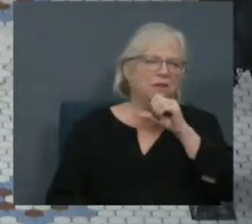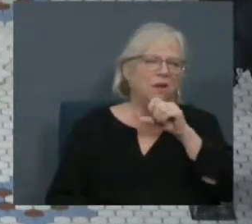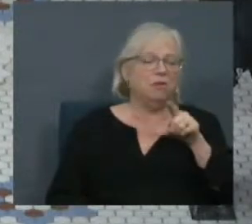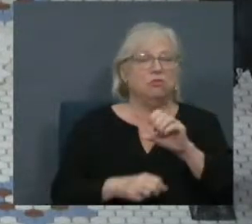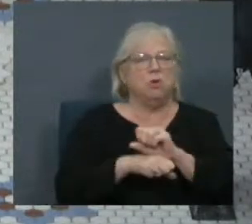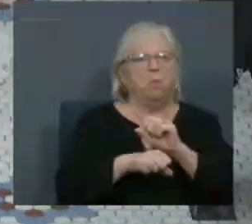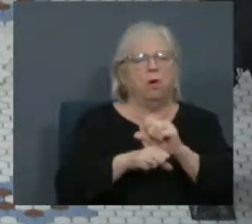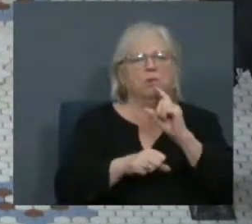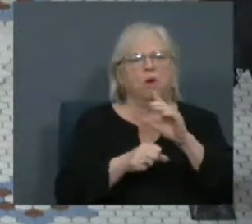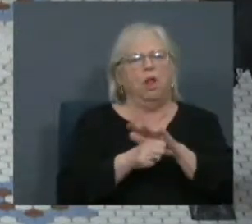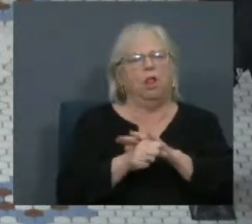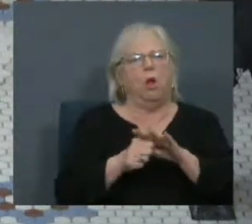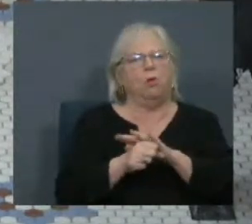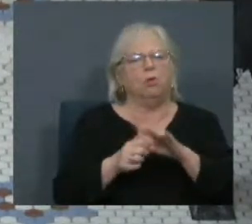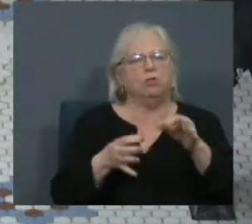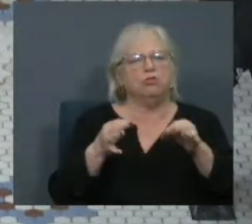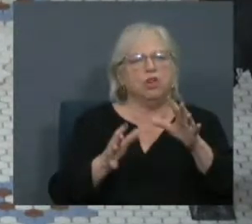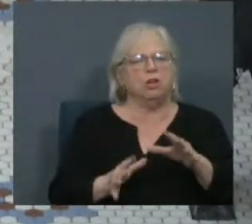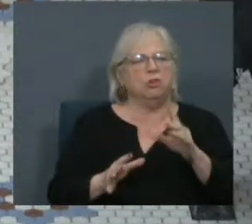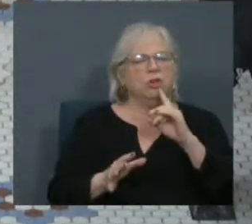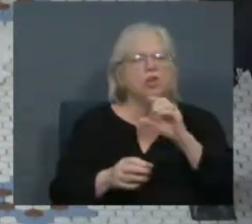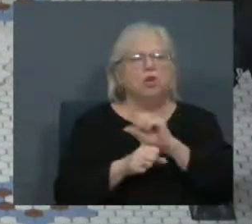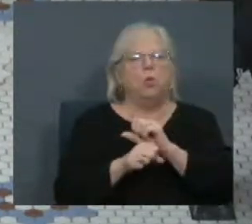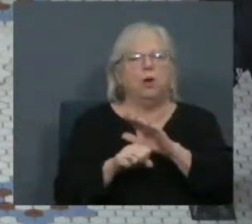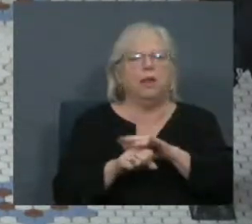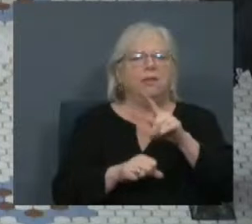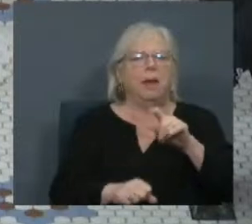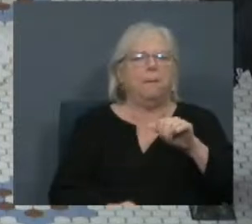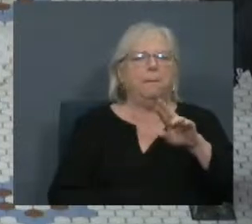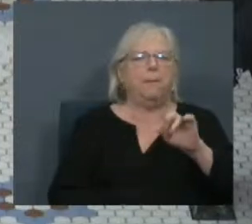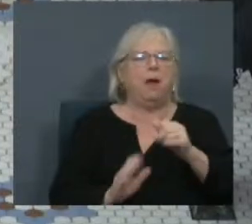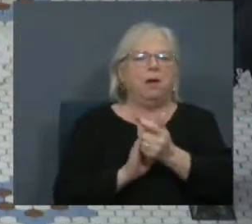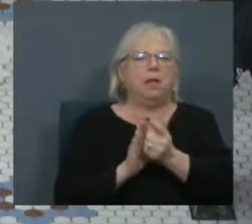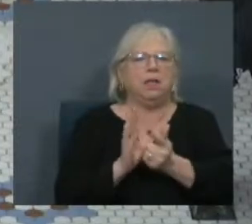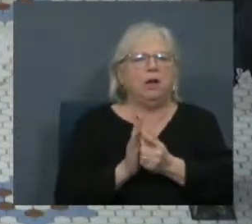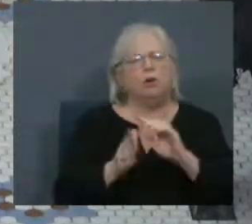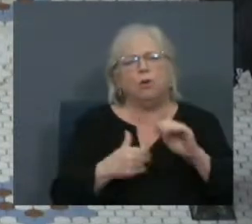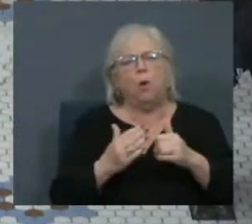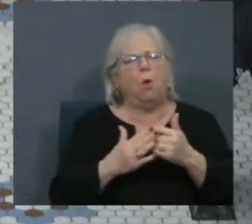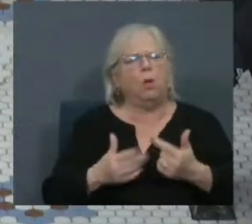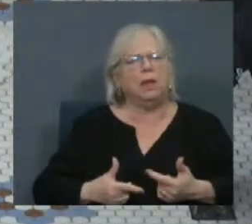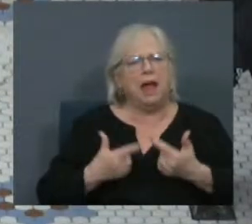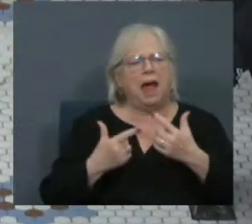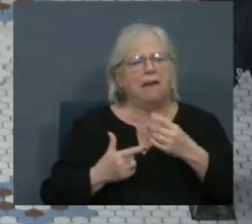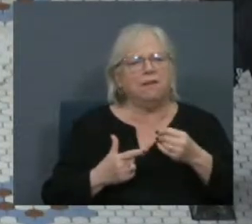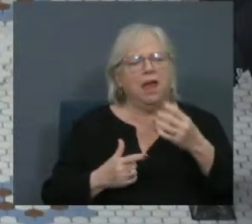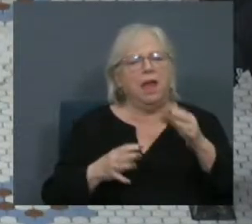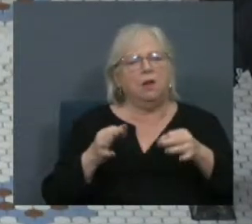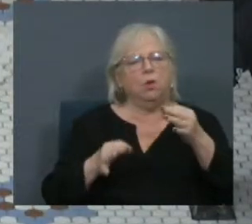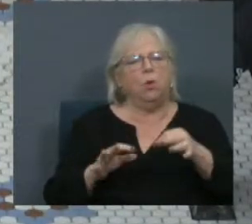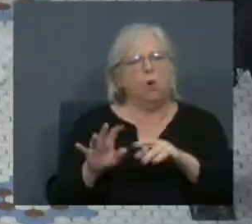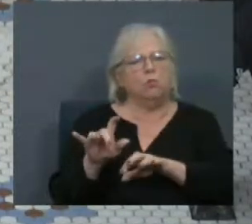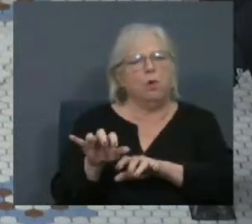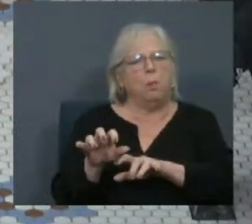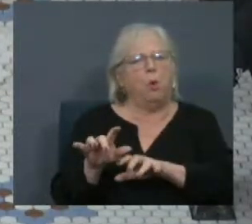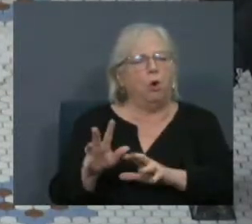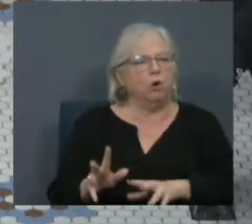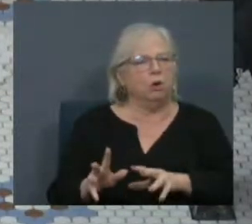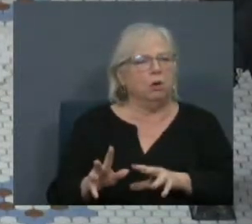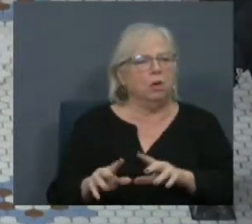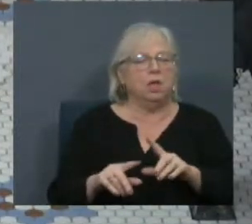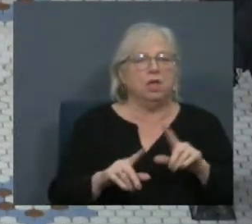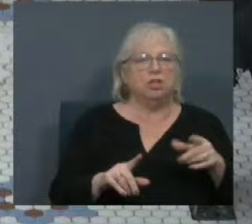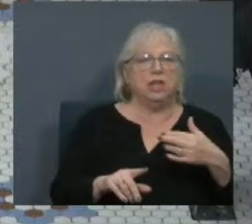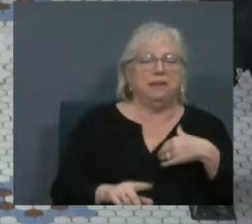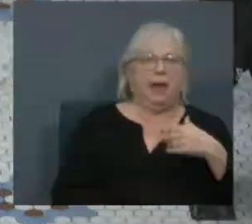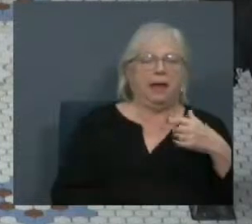works for a local judge. She's worked as a paralegal here her whole life and a court reporter. She's had guns held to her